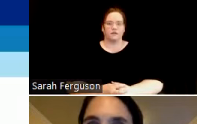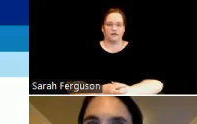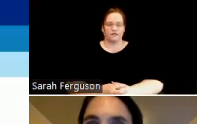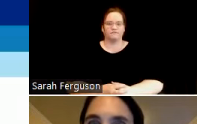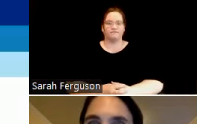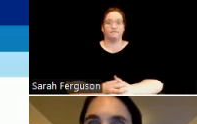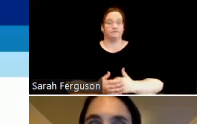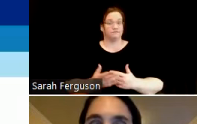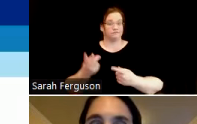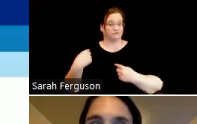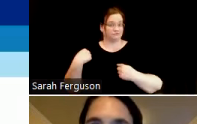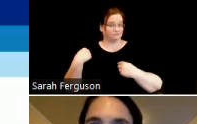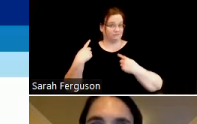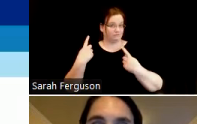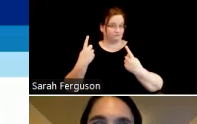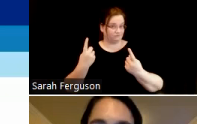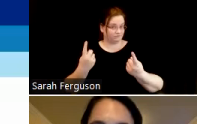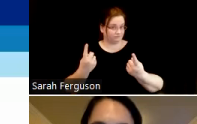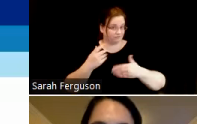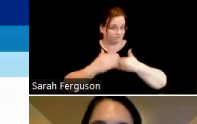How is this going so far? So,